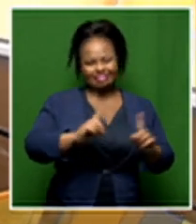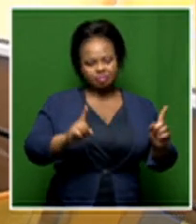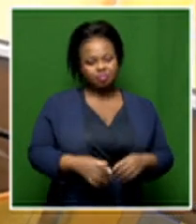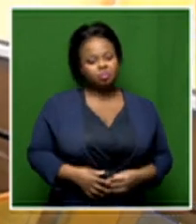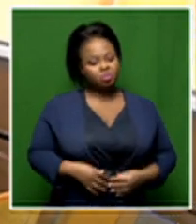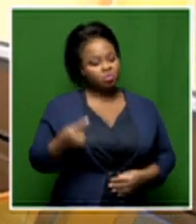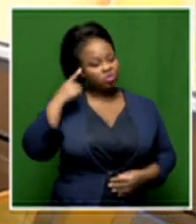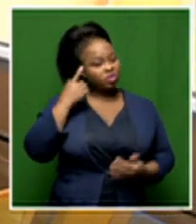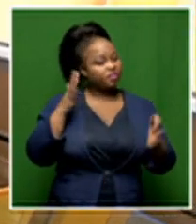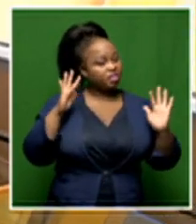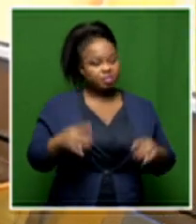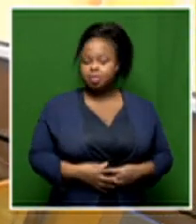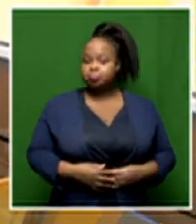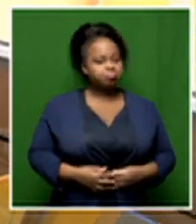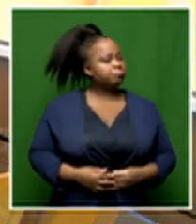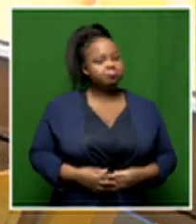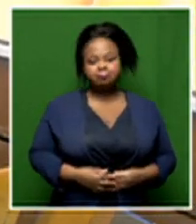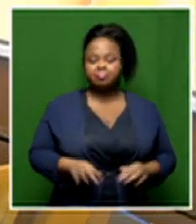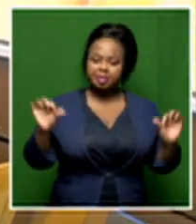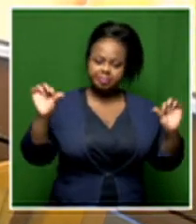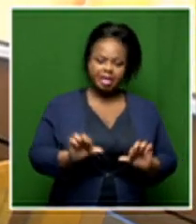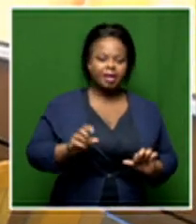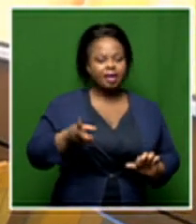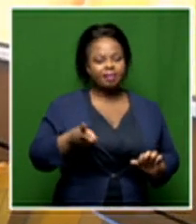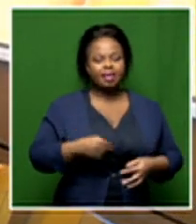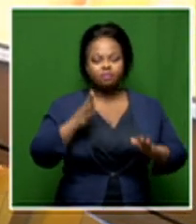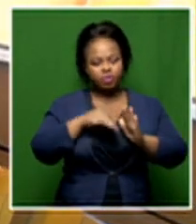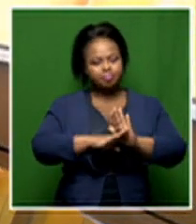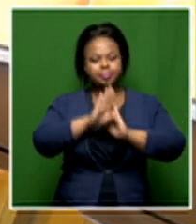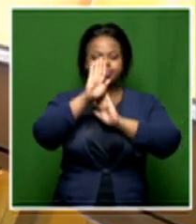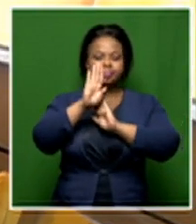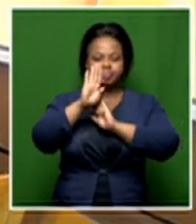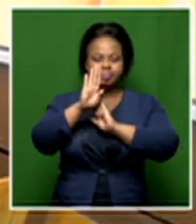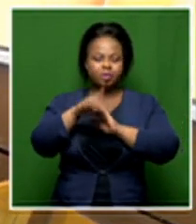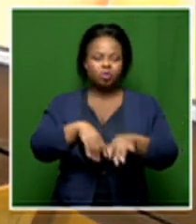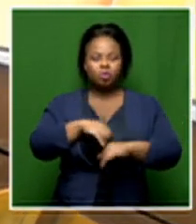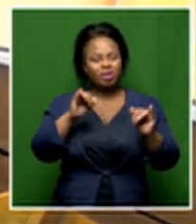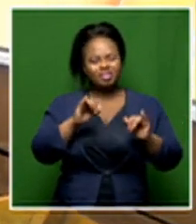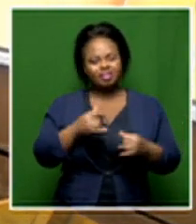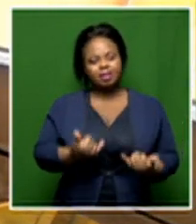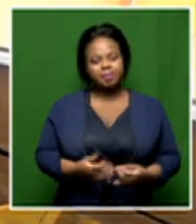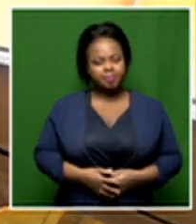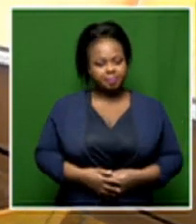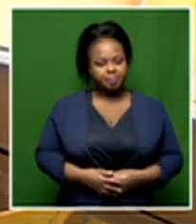tough. We thought we were out of it, but we seem to now be moving into the center of the storm, bigger than we've ever seen it